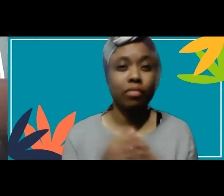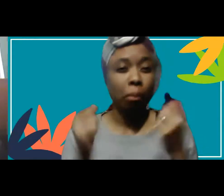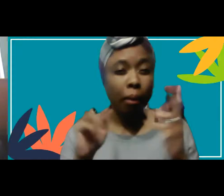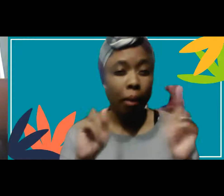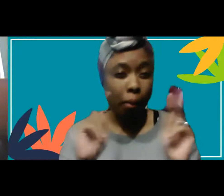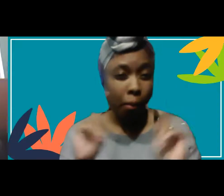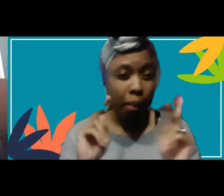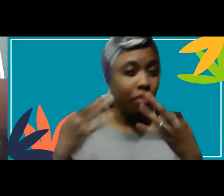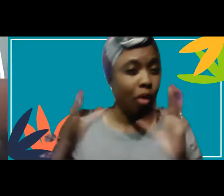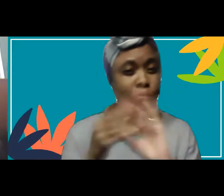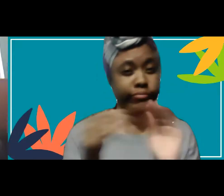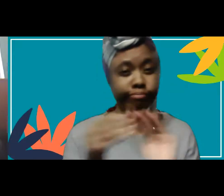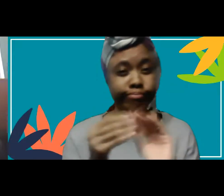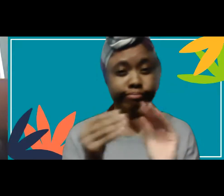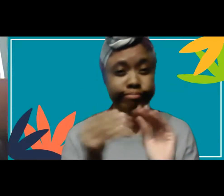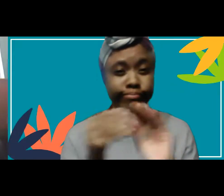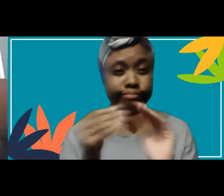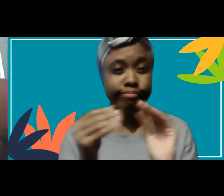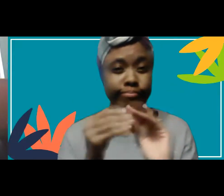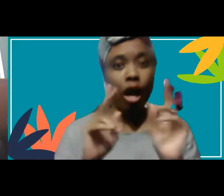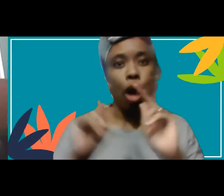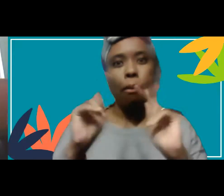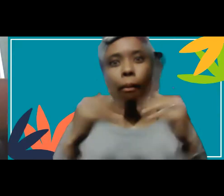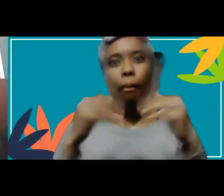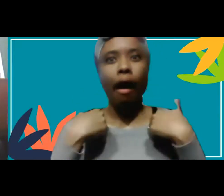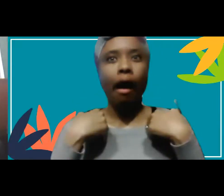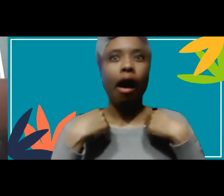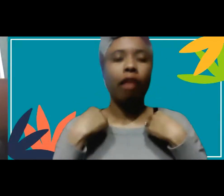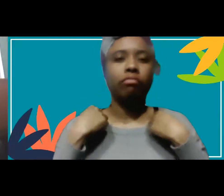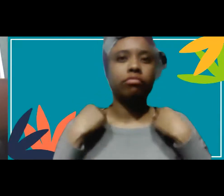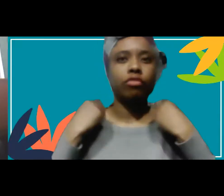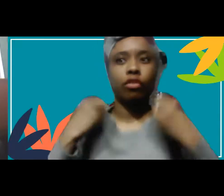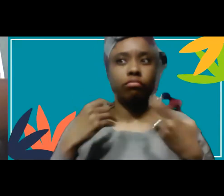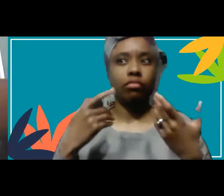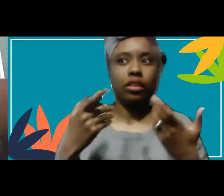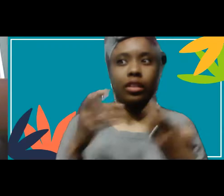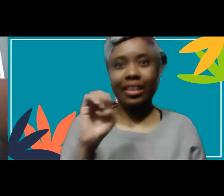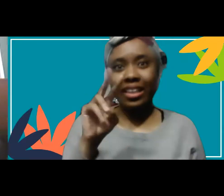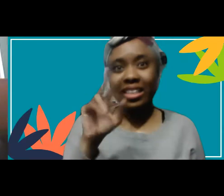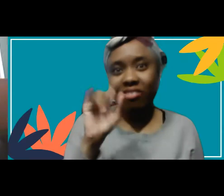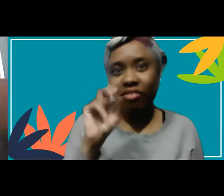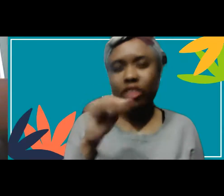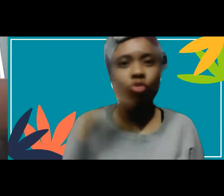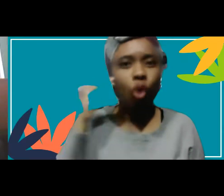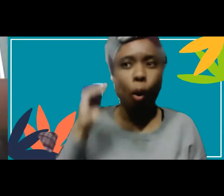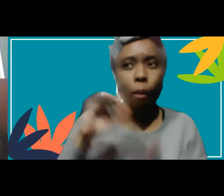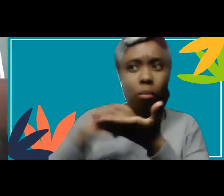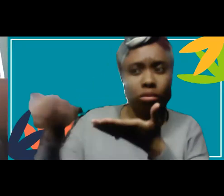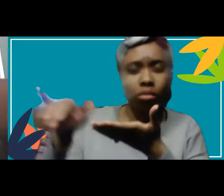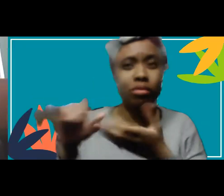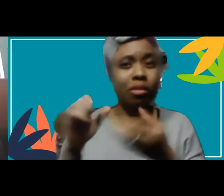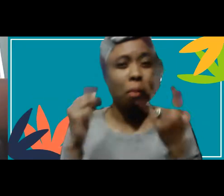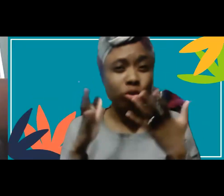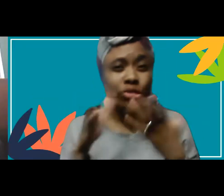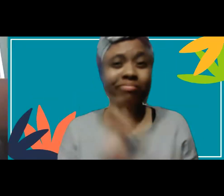mentioned earlier, the folks who have evictions in the courthouse right now for them, many of them, majority of them are single mothers.